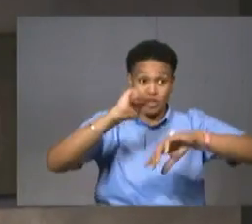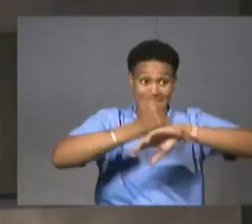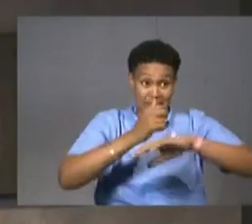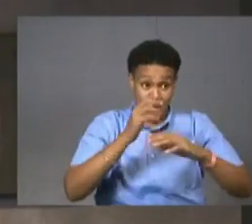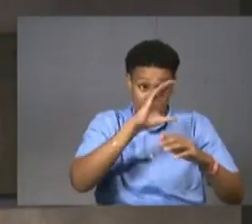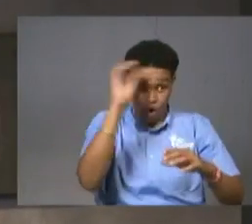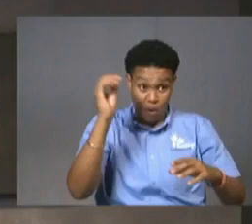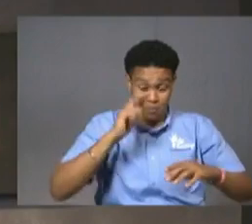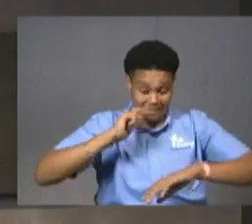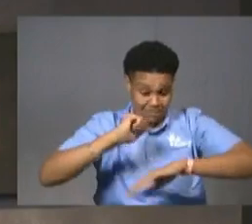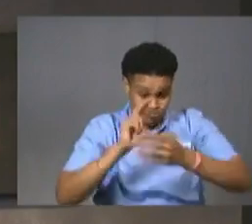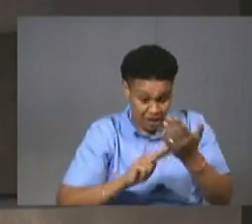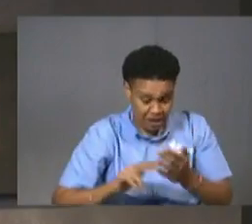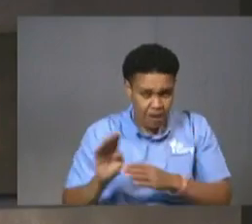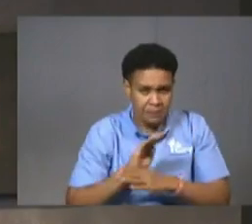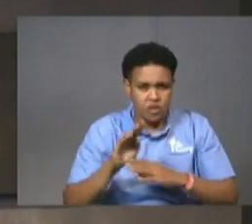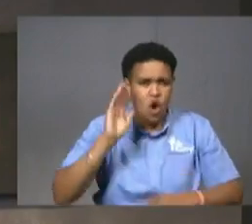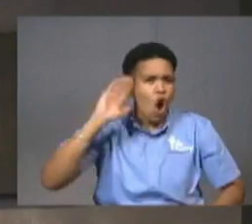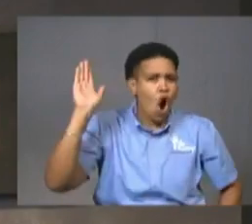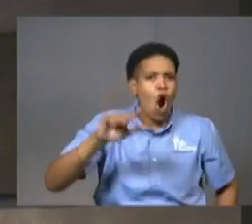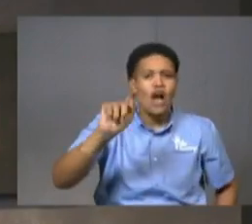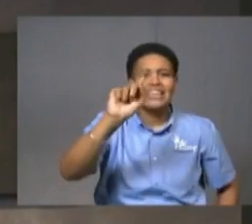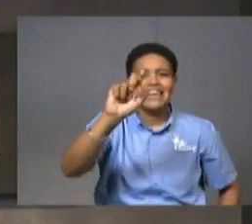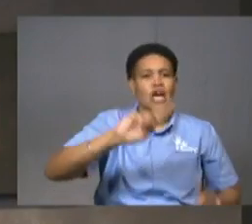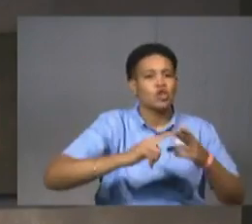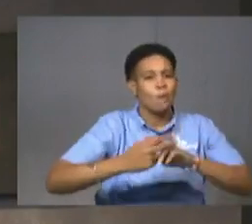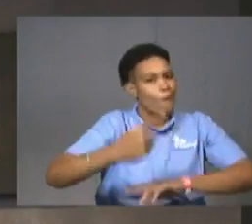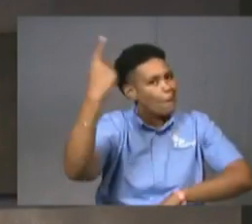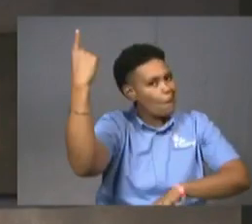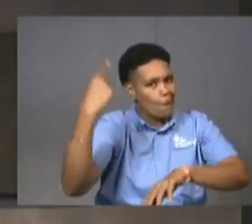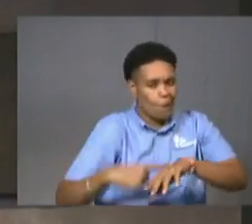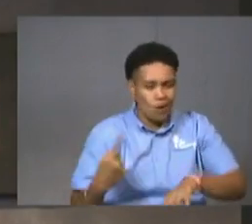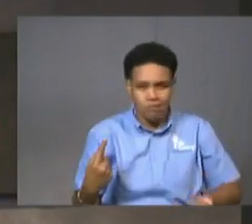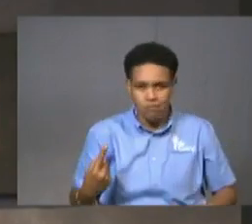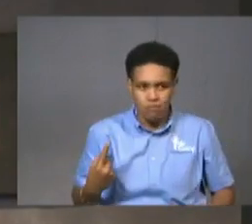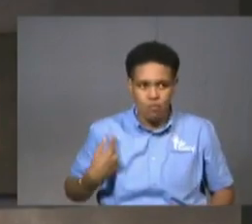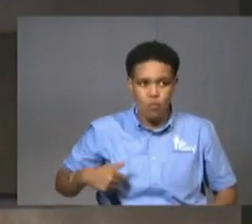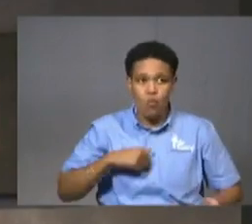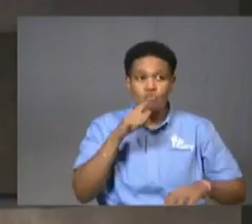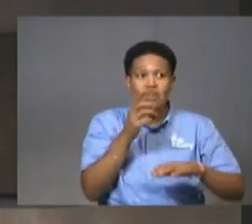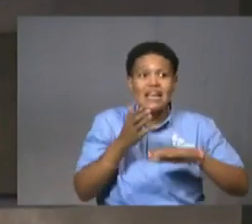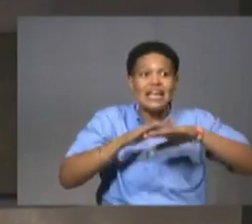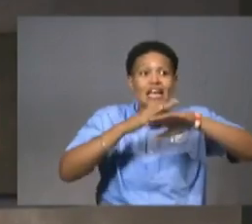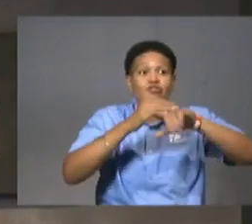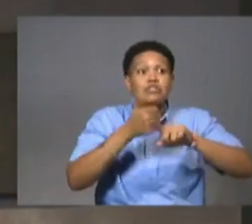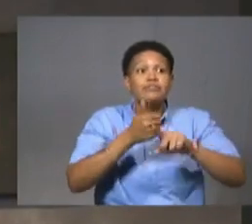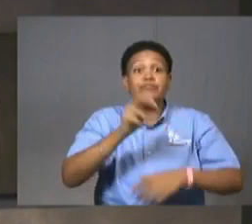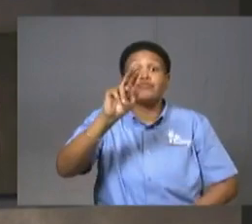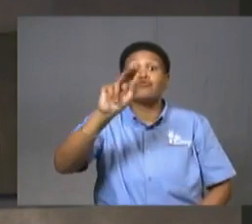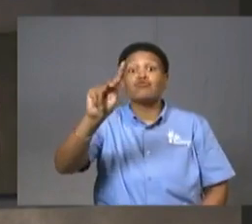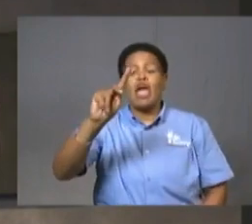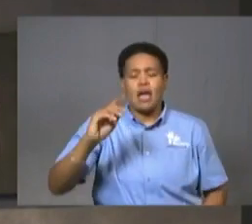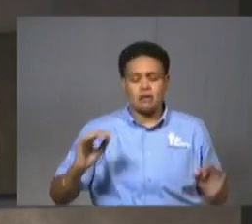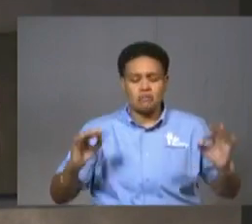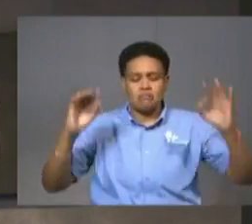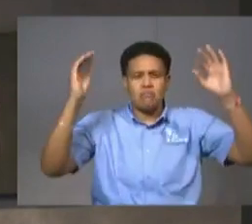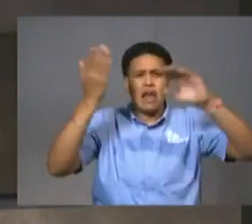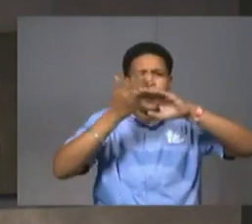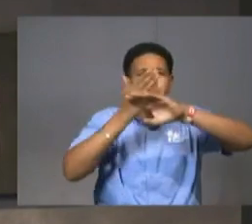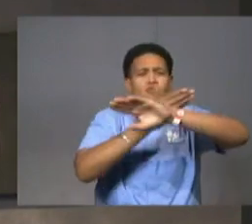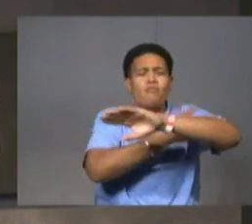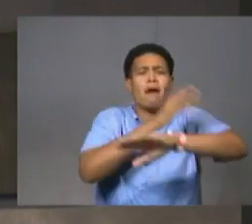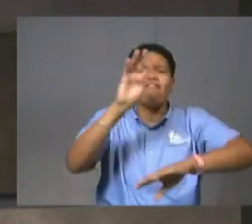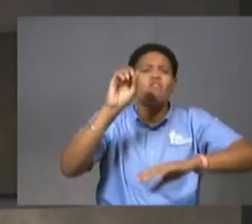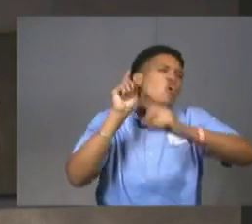a business, you get all your tax numbers at one time. We increased the ranking, improved the ranking by 40 points